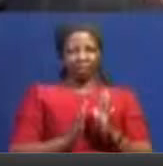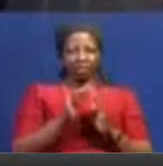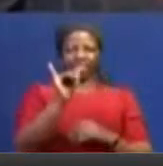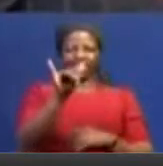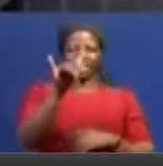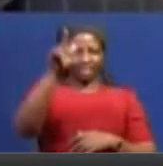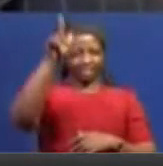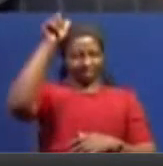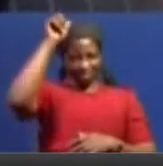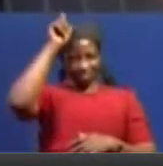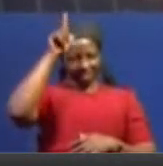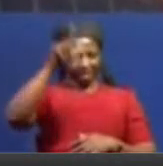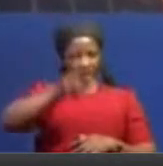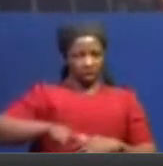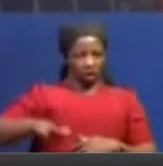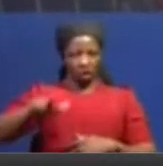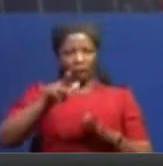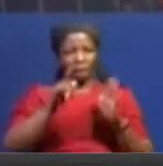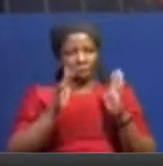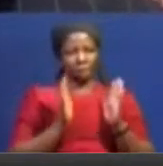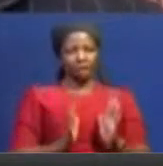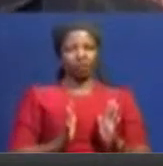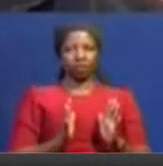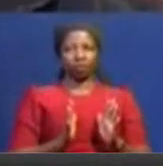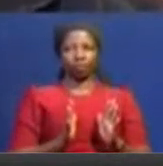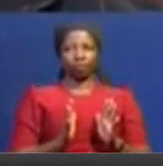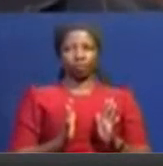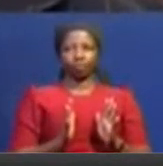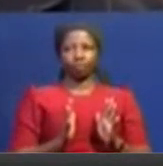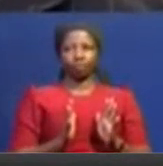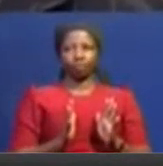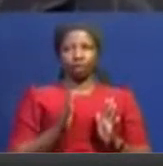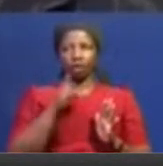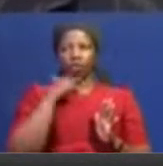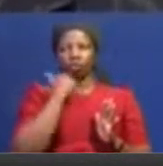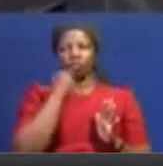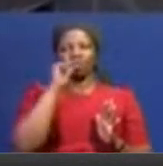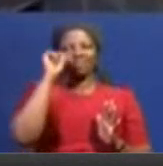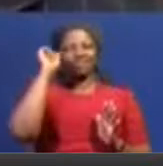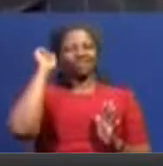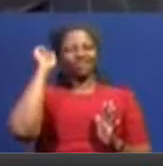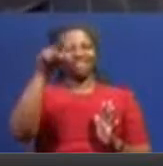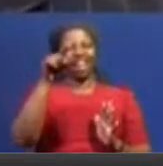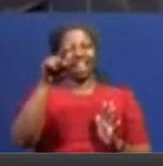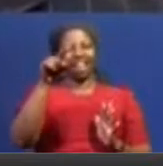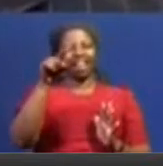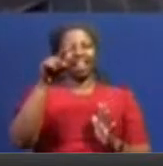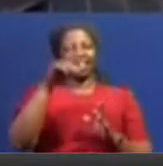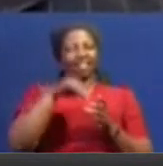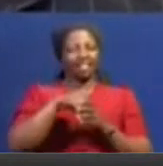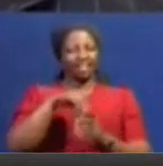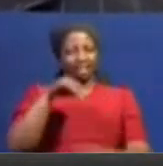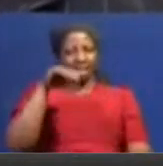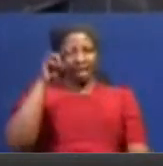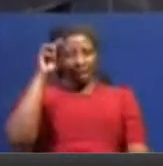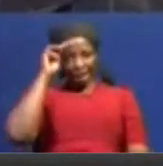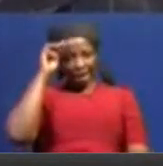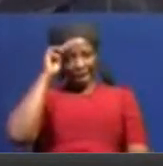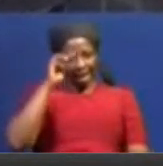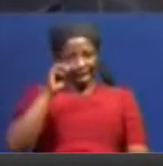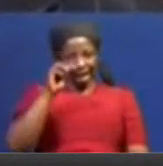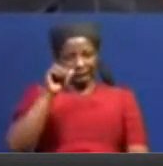That local citizen down somewhere in Mandera,